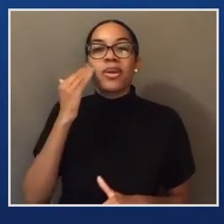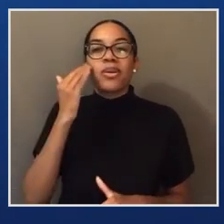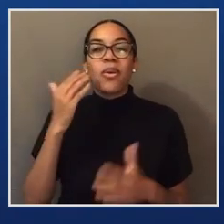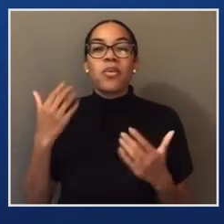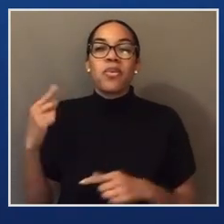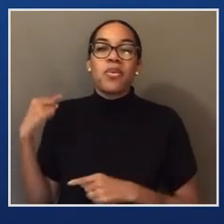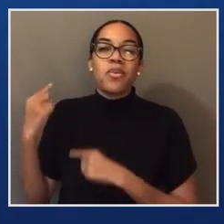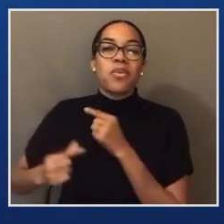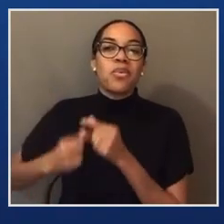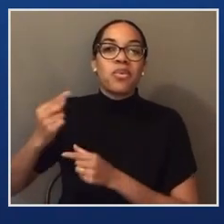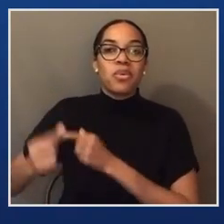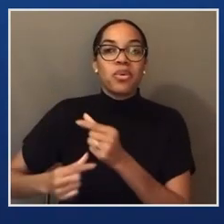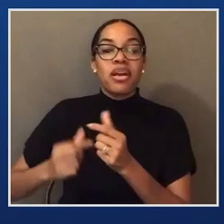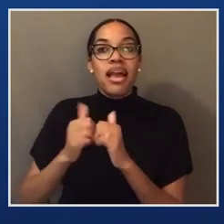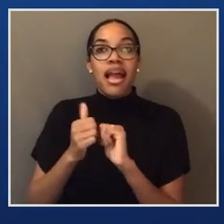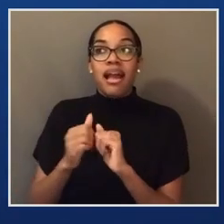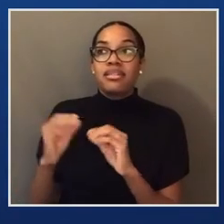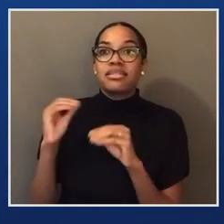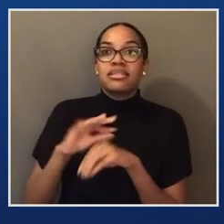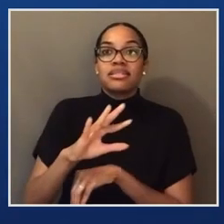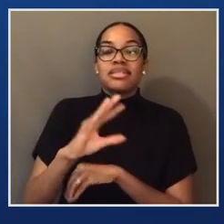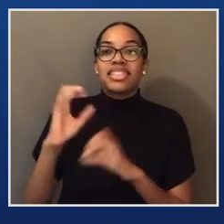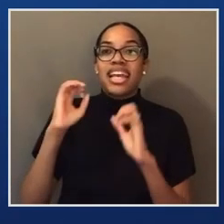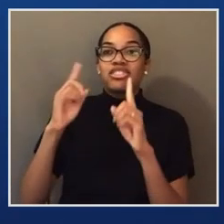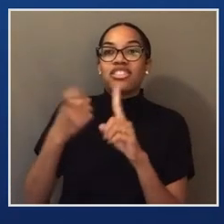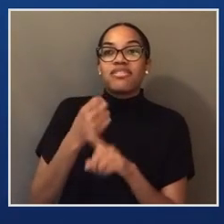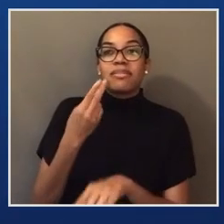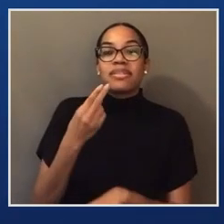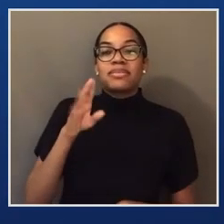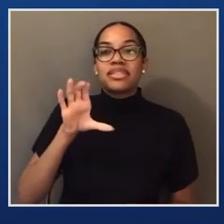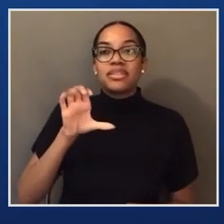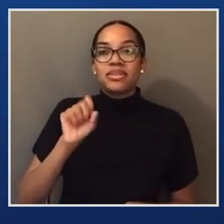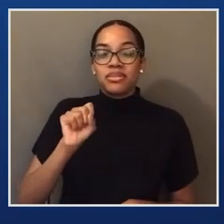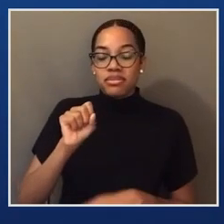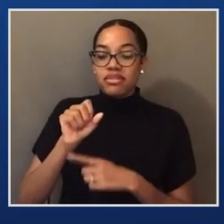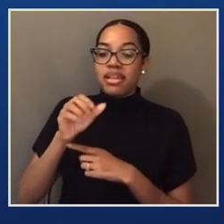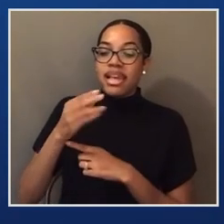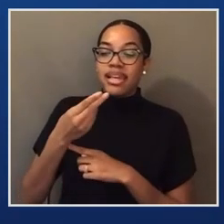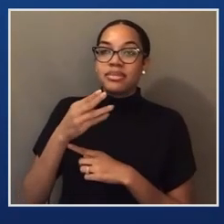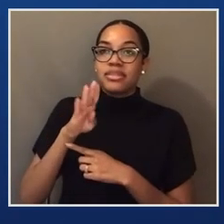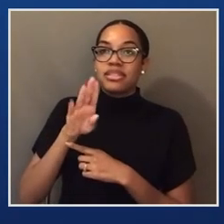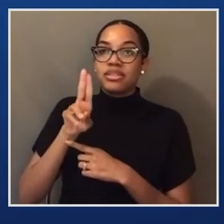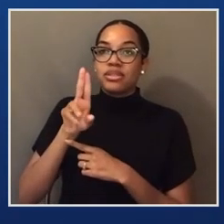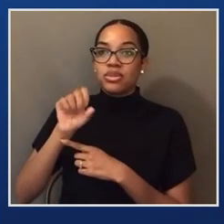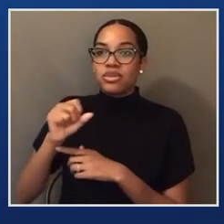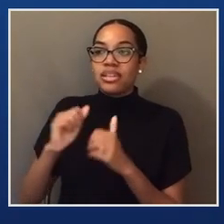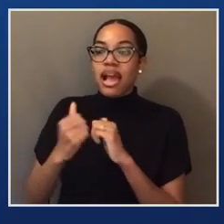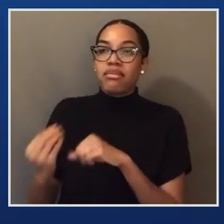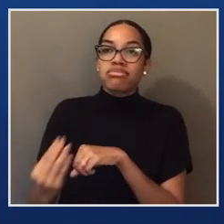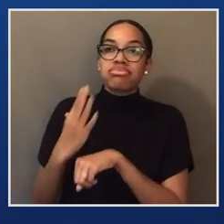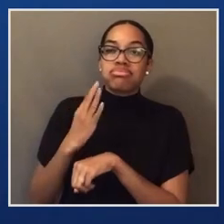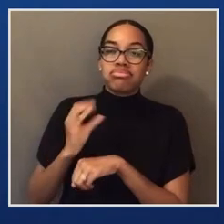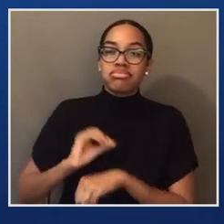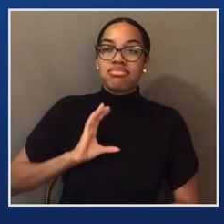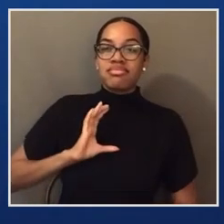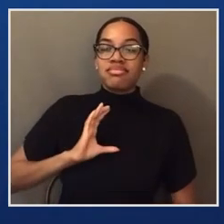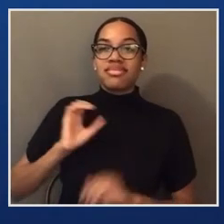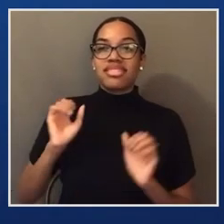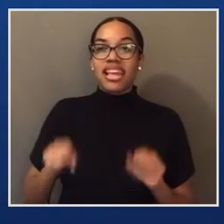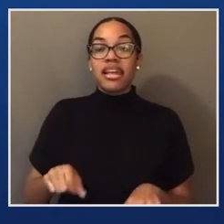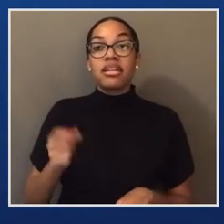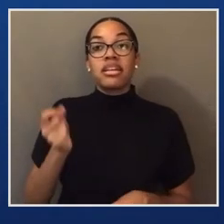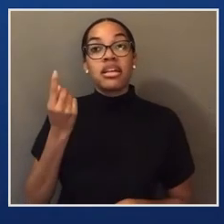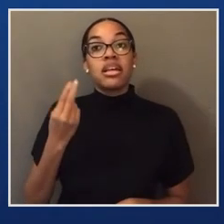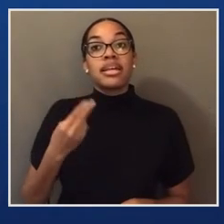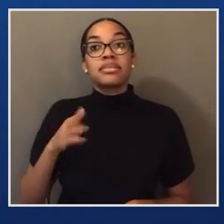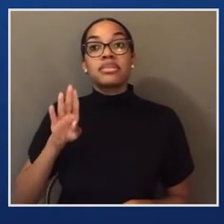of being educated at an HBCU. The 8 HBCUs in my district are a vital part of our community, our economy, and